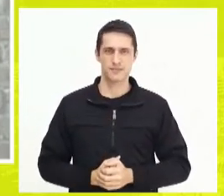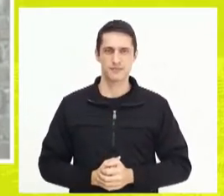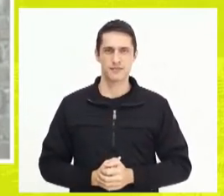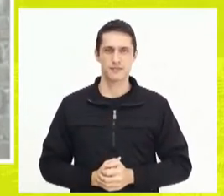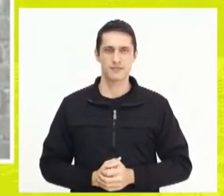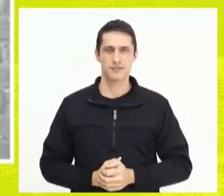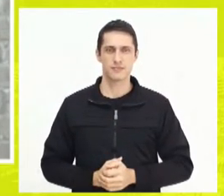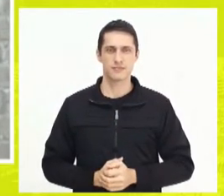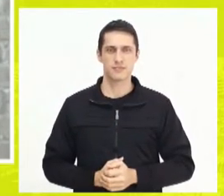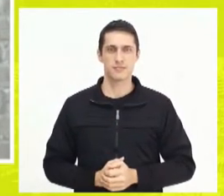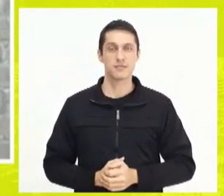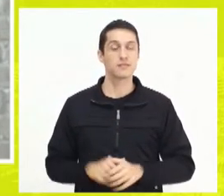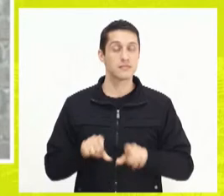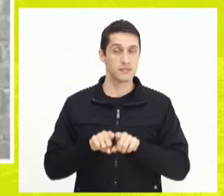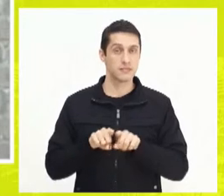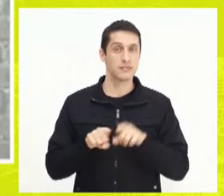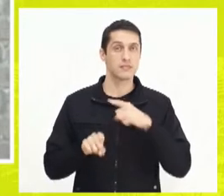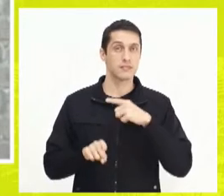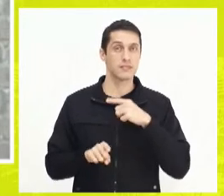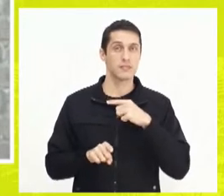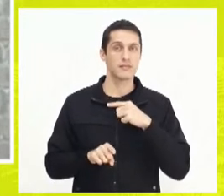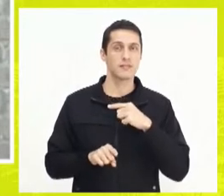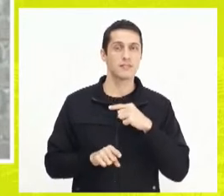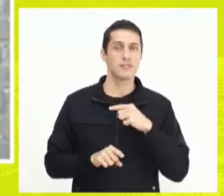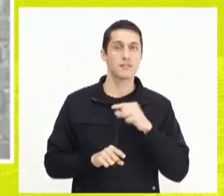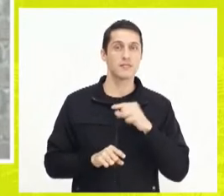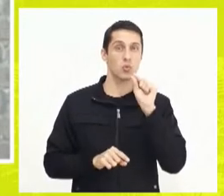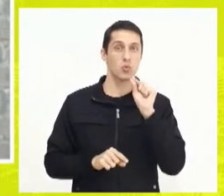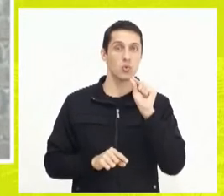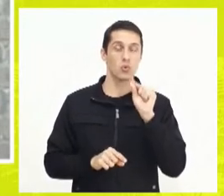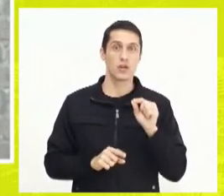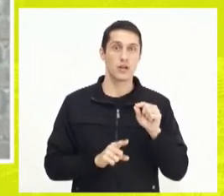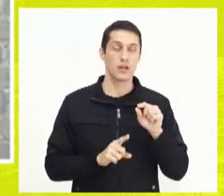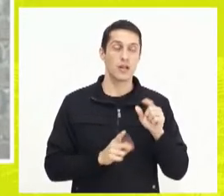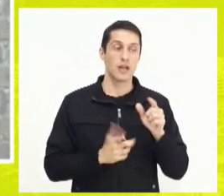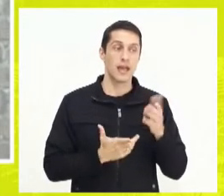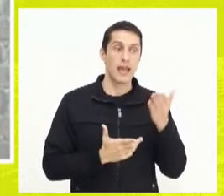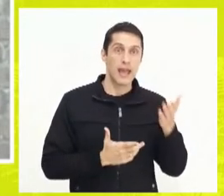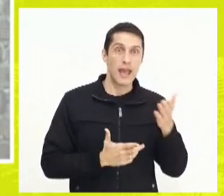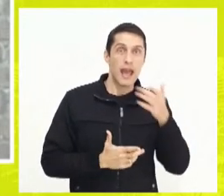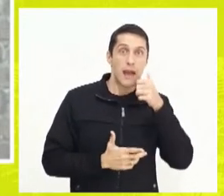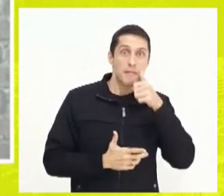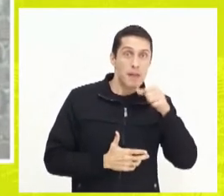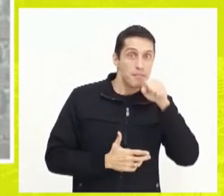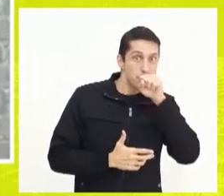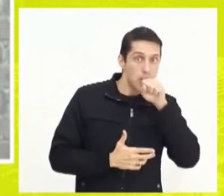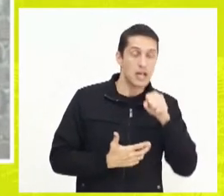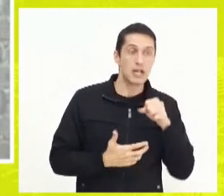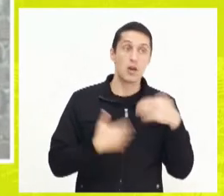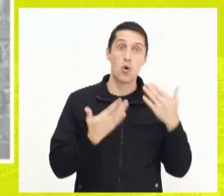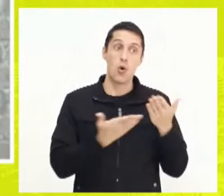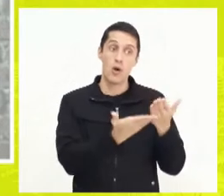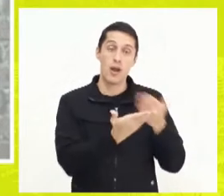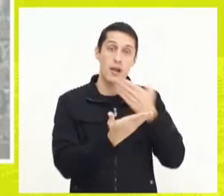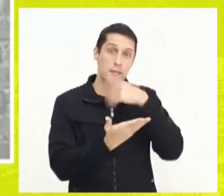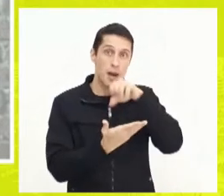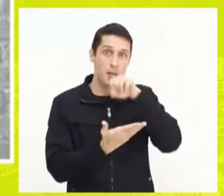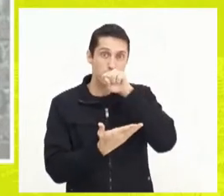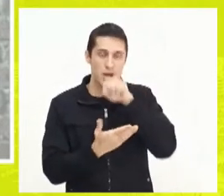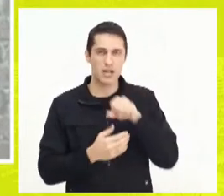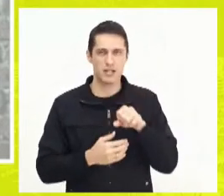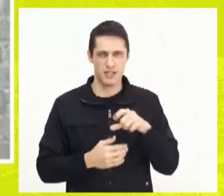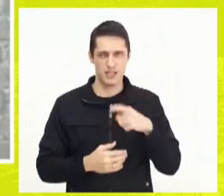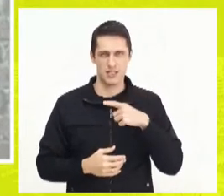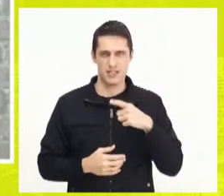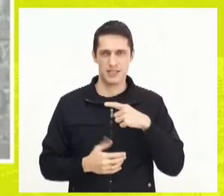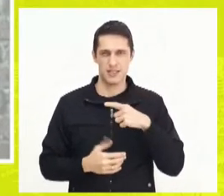notice as well there's a delicate point regarding fatherhood motherhood you